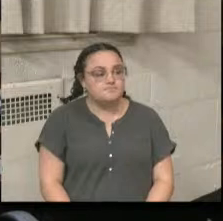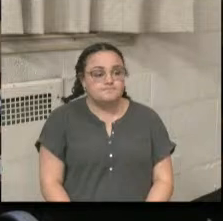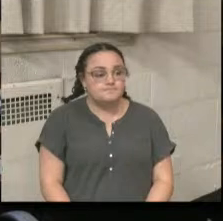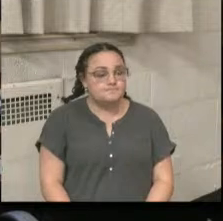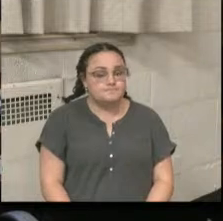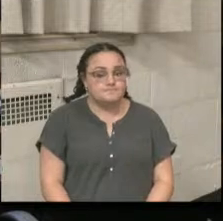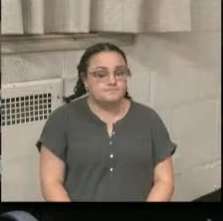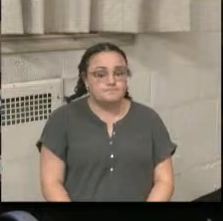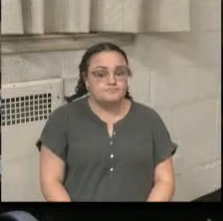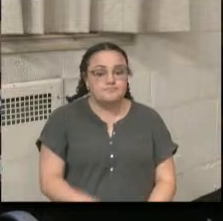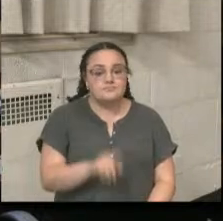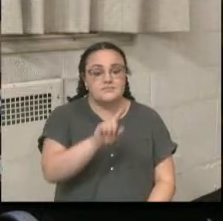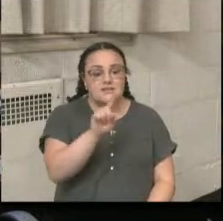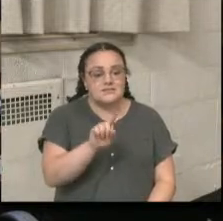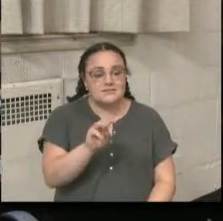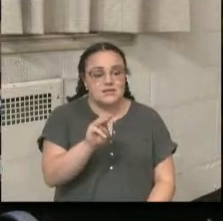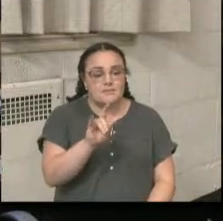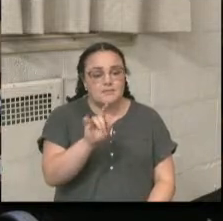Z. Miller.